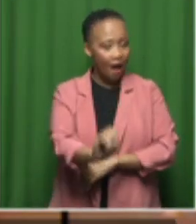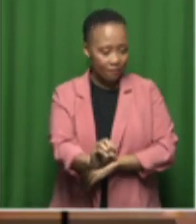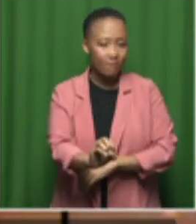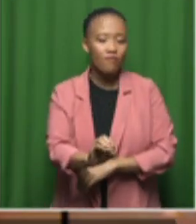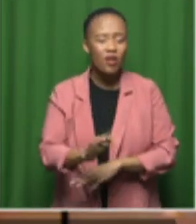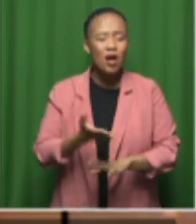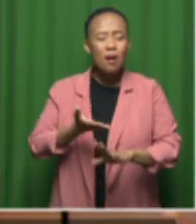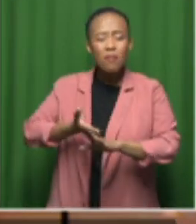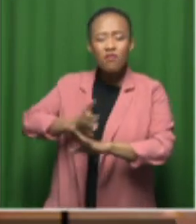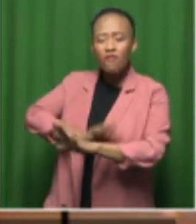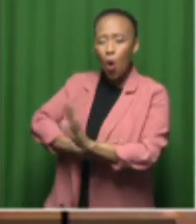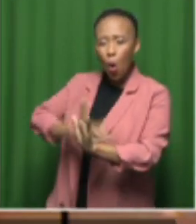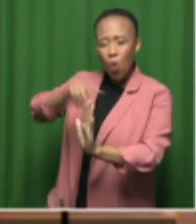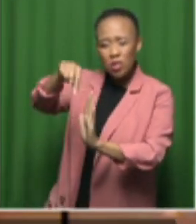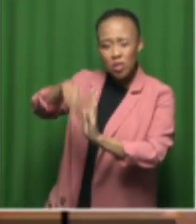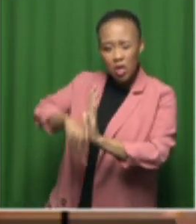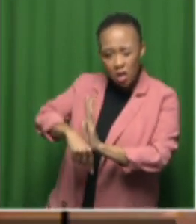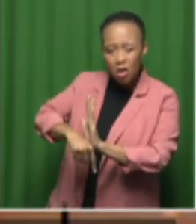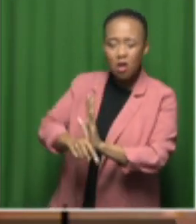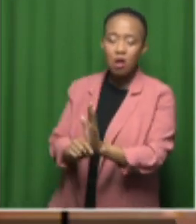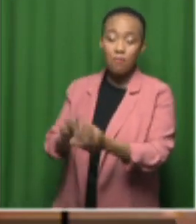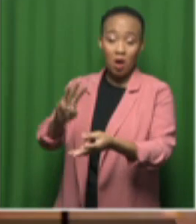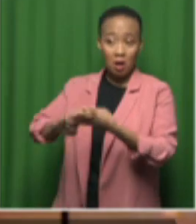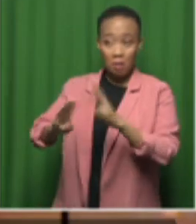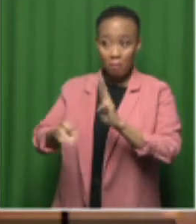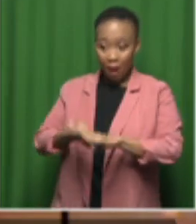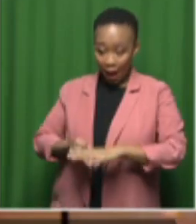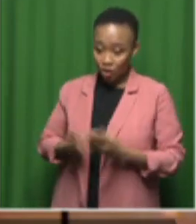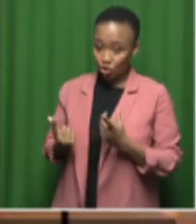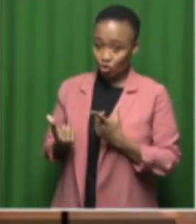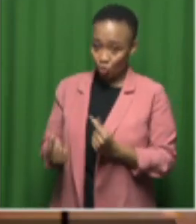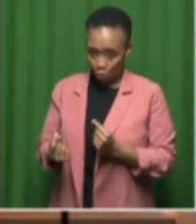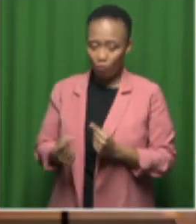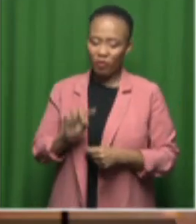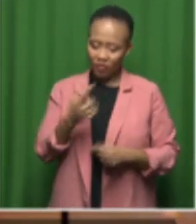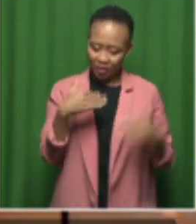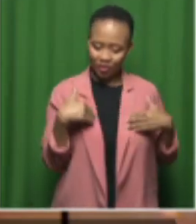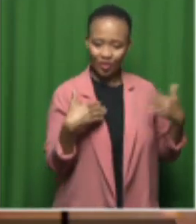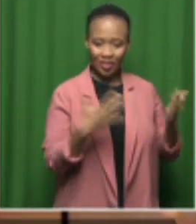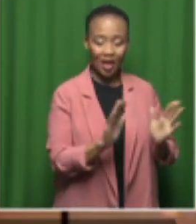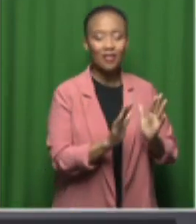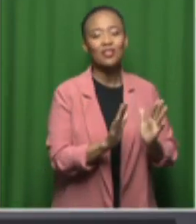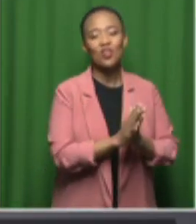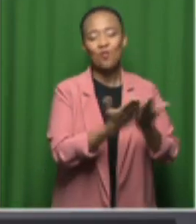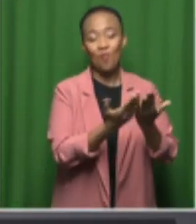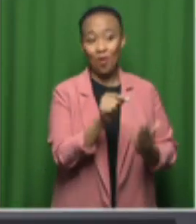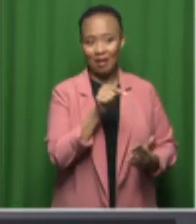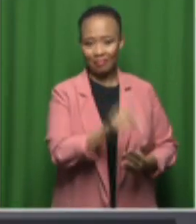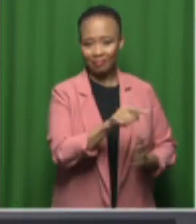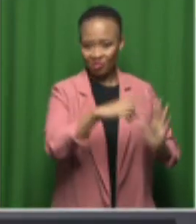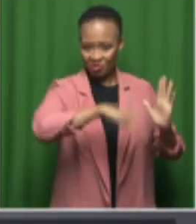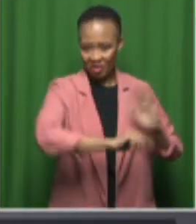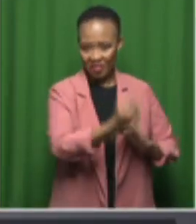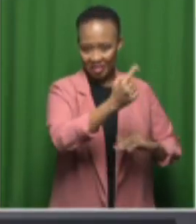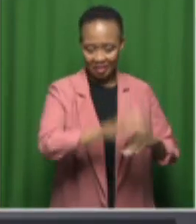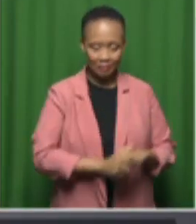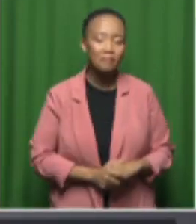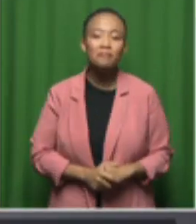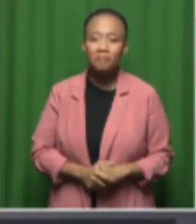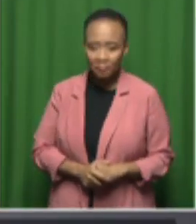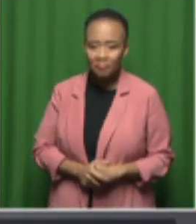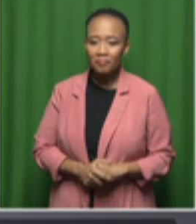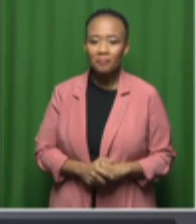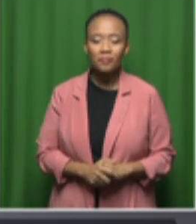that extreme maths, the deep maths. Not challenging. I quite like that statement that it's not hard,